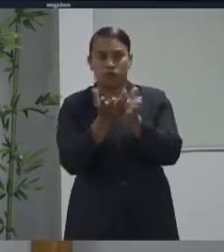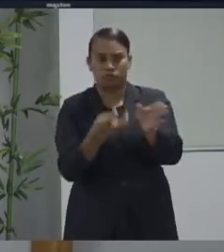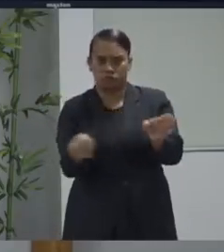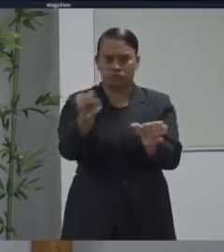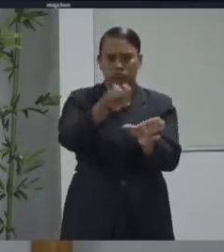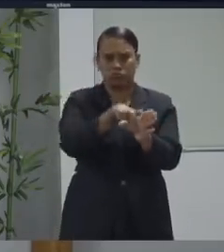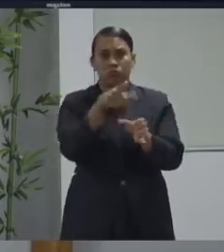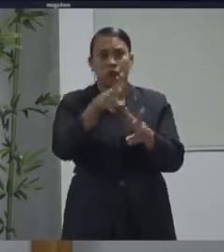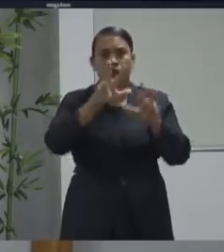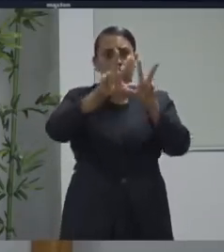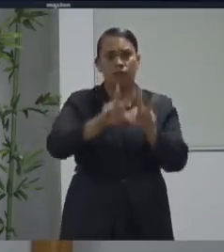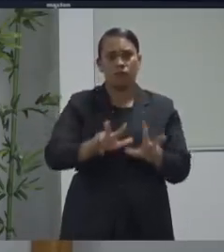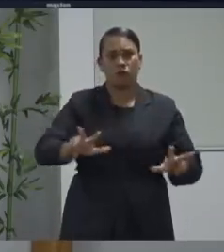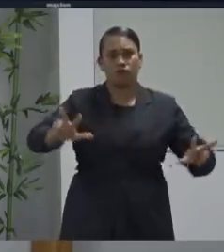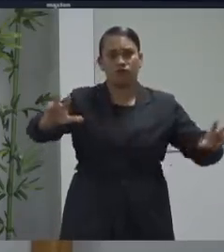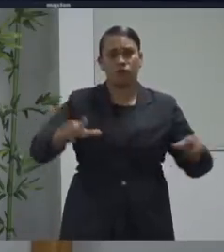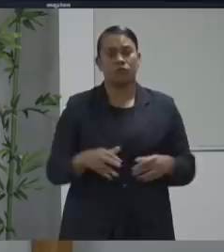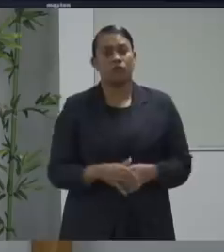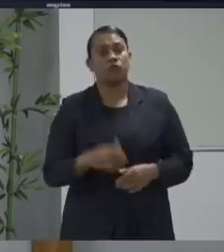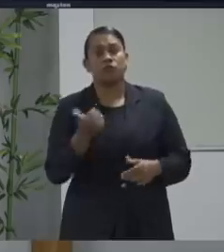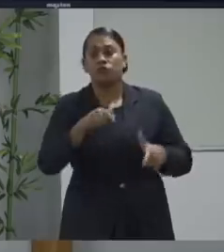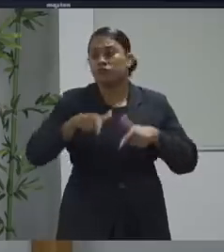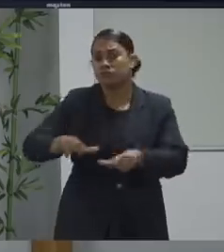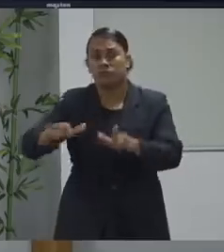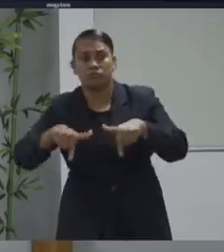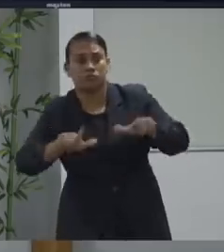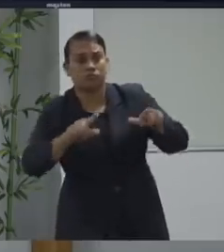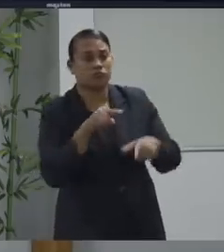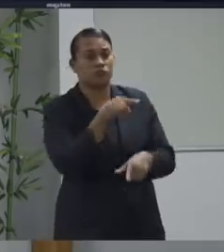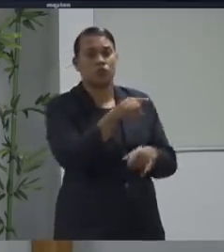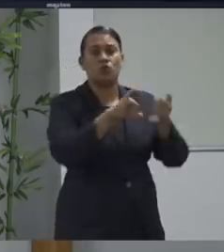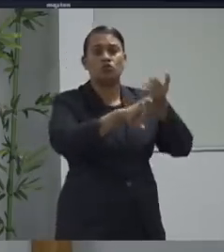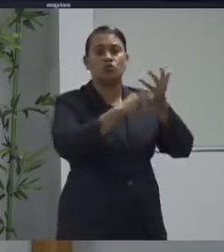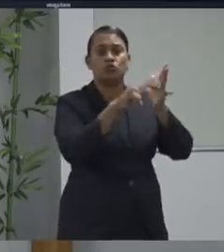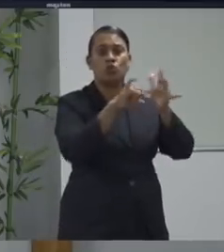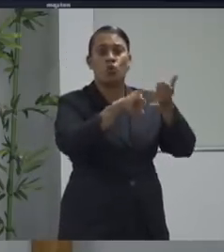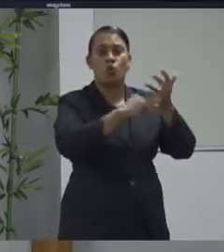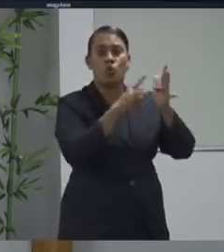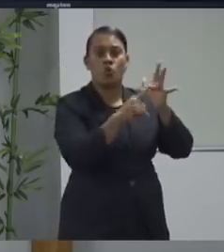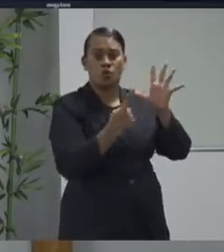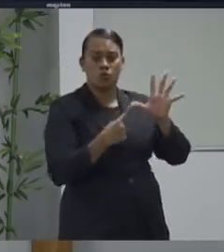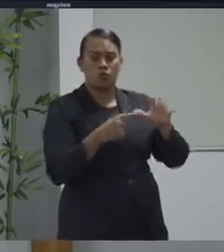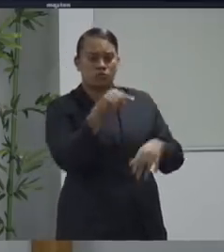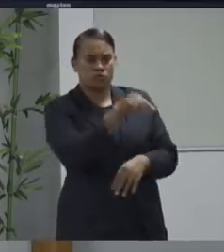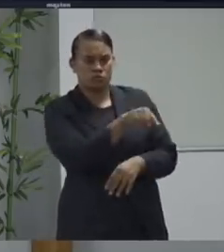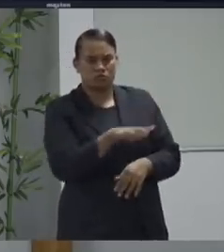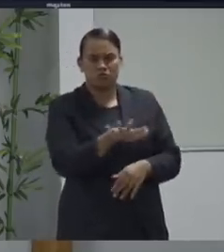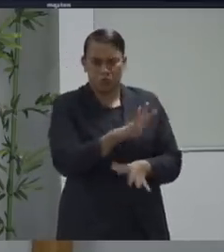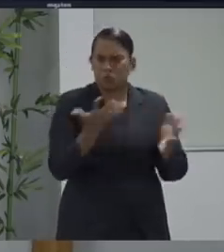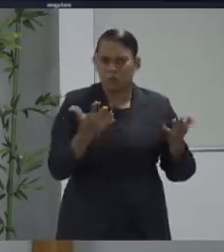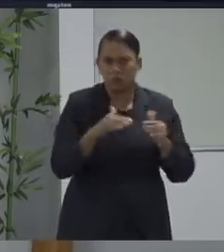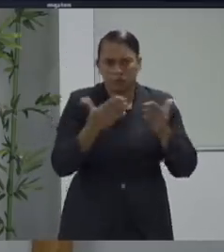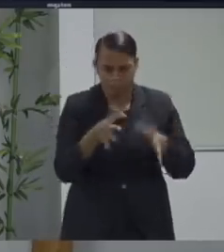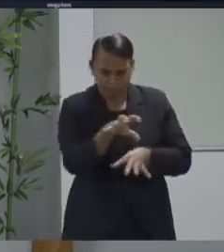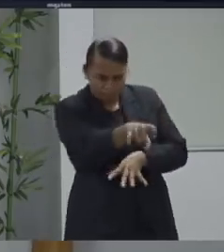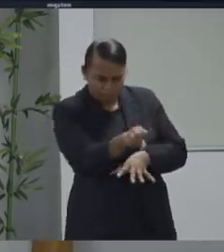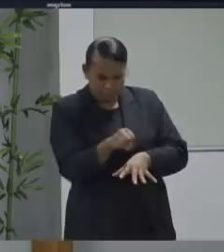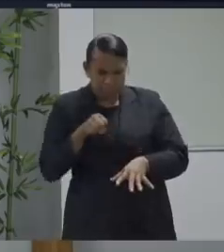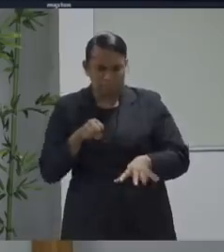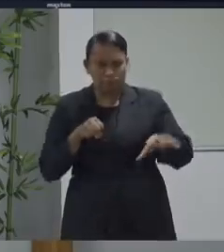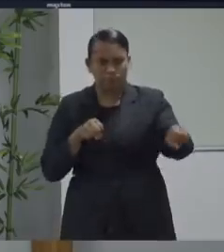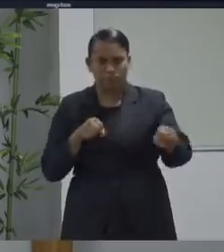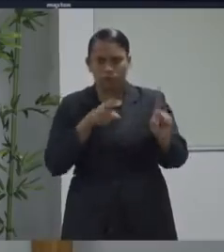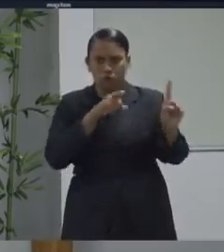then traveled to his home in Josaia. He is currently in stable condition in our isolation ward at the